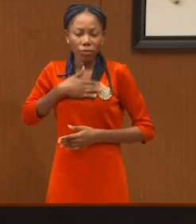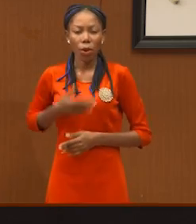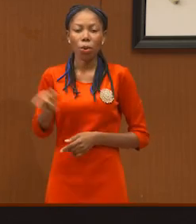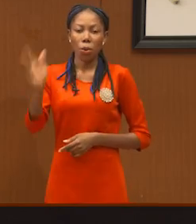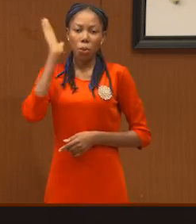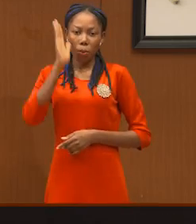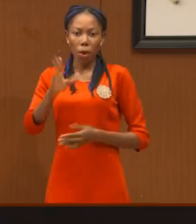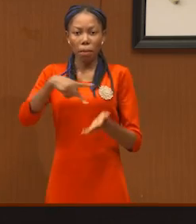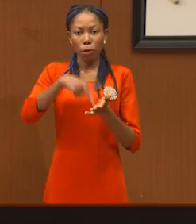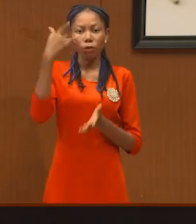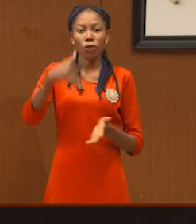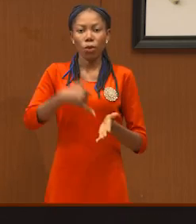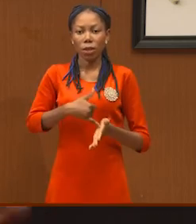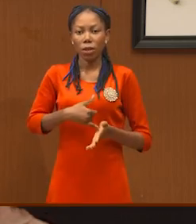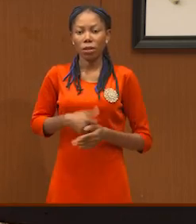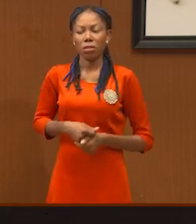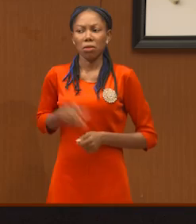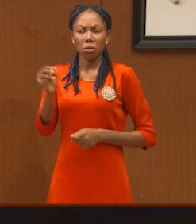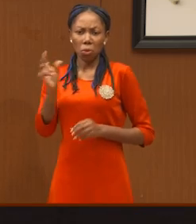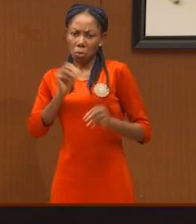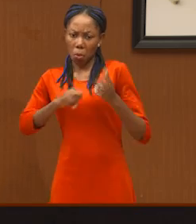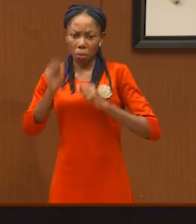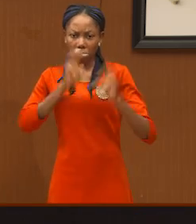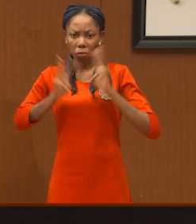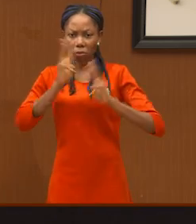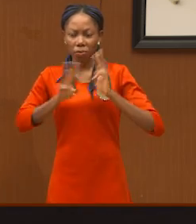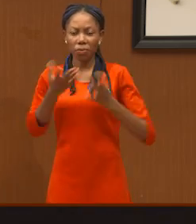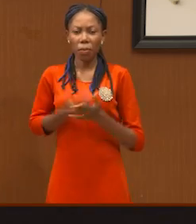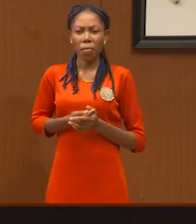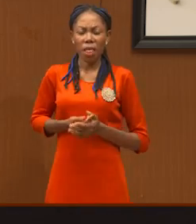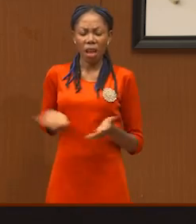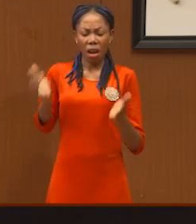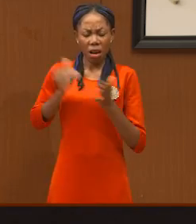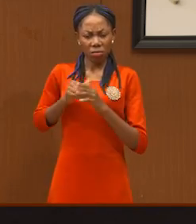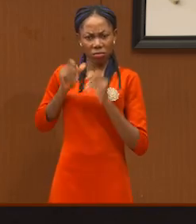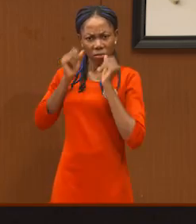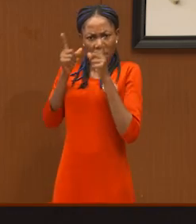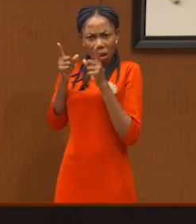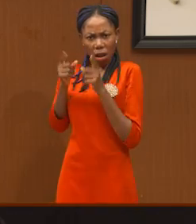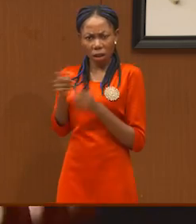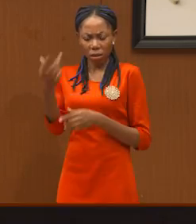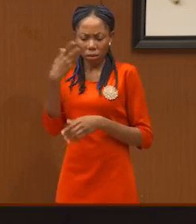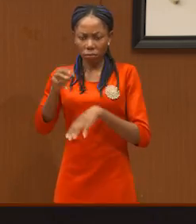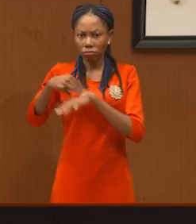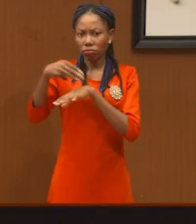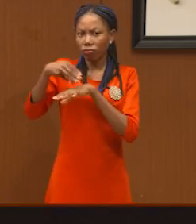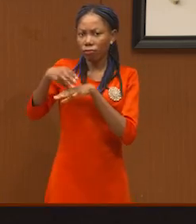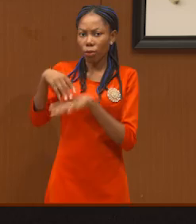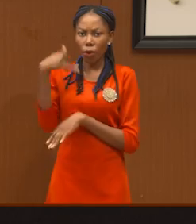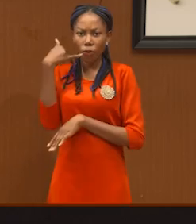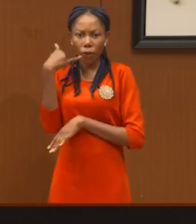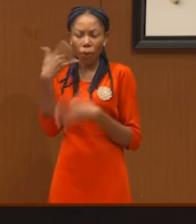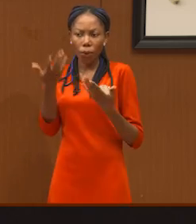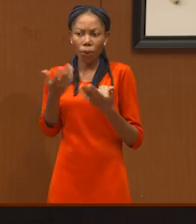definitely, and we all agreed. Surprisingly, I saw one message one that I was invited. I came to your